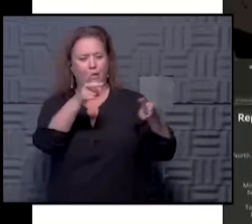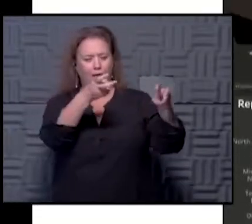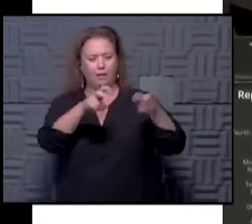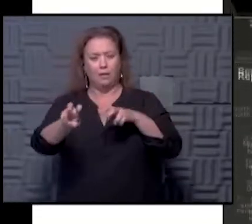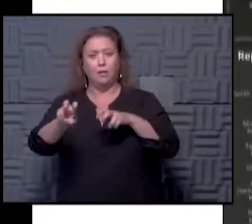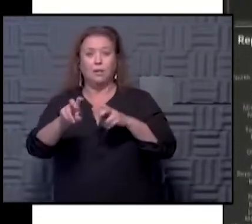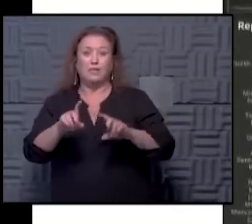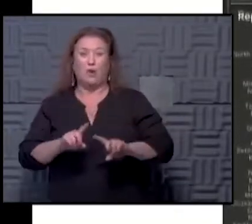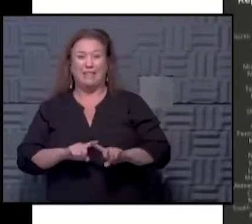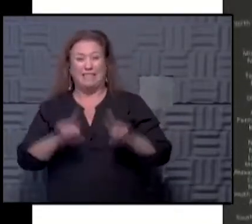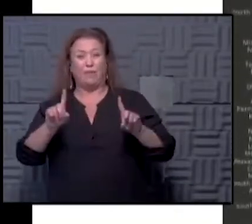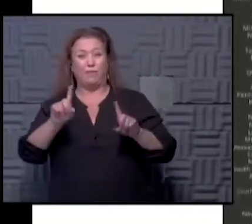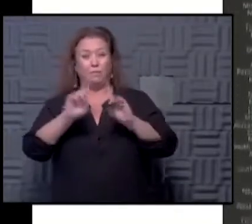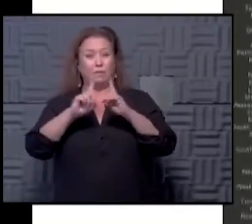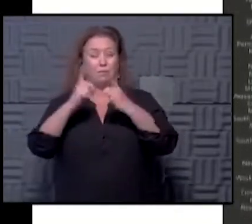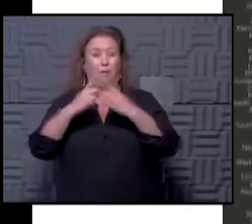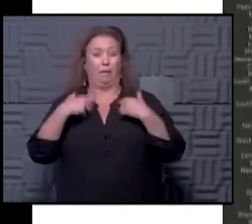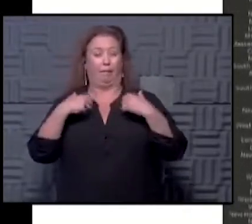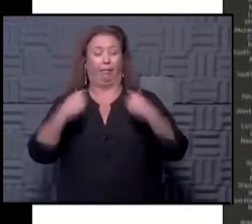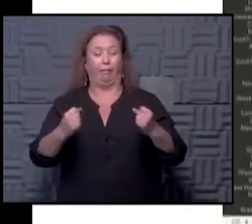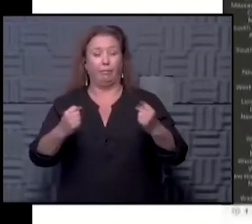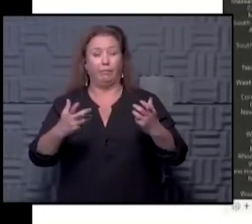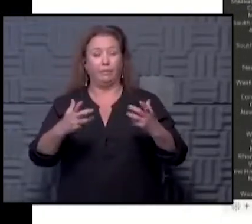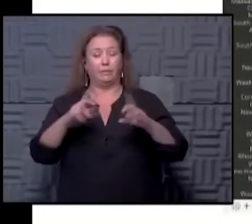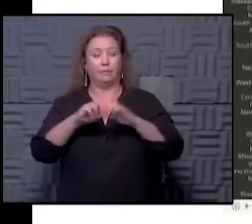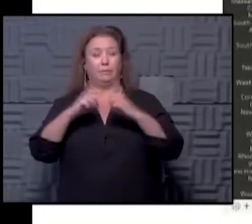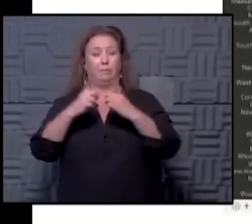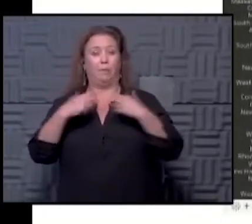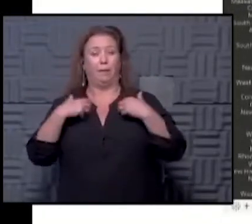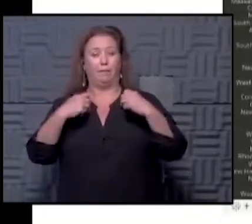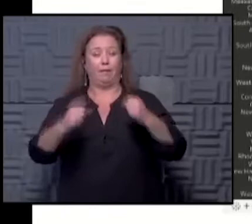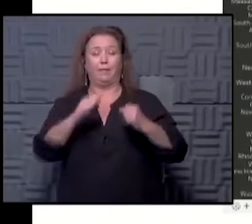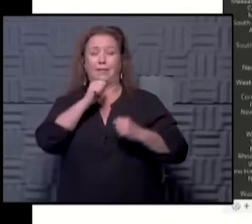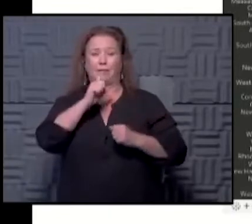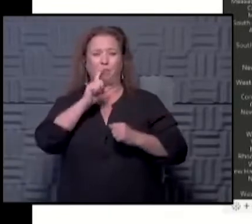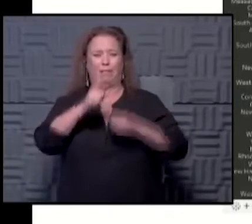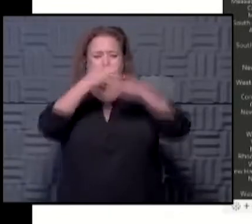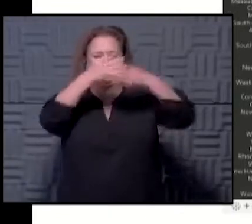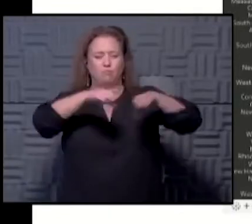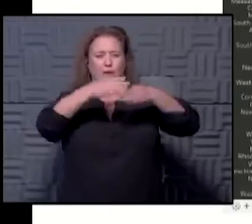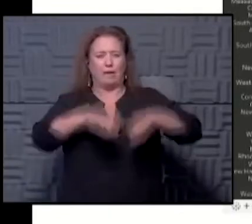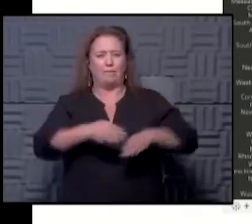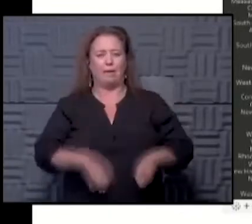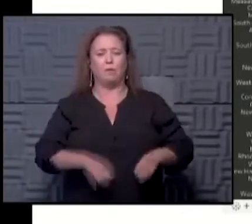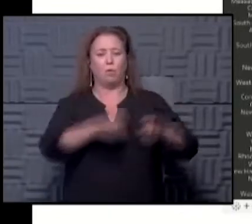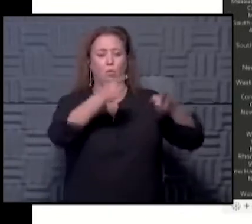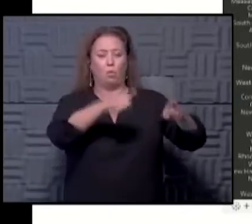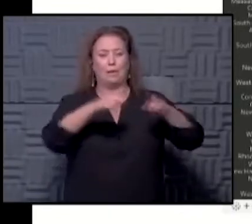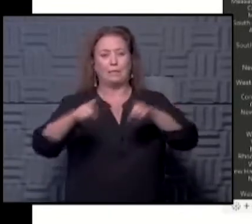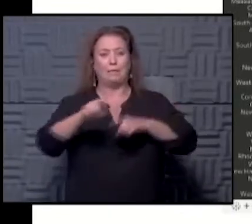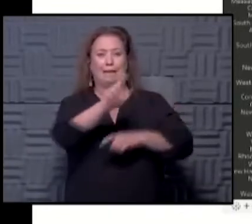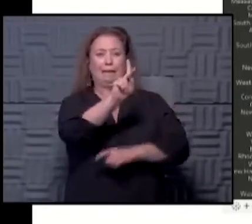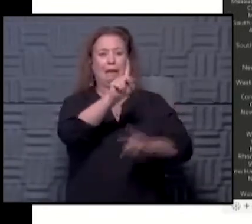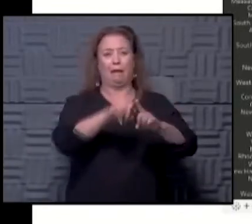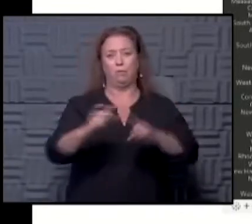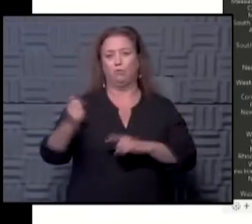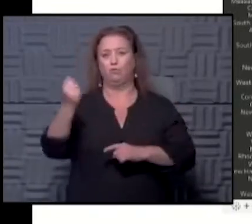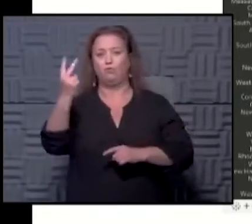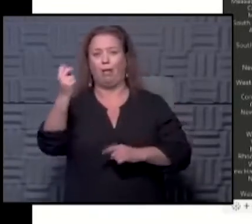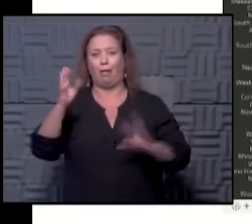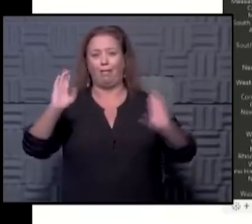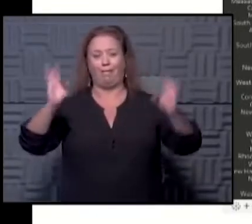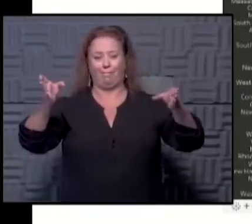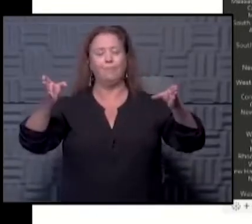the Department of Health, as far as I know, the Department of Health doesn't really break it down by what's happening in the K through 12 buildings,